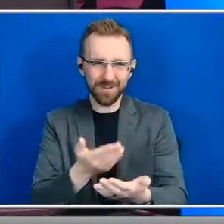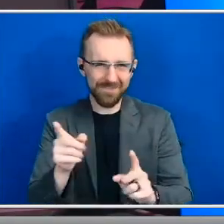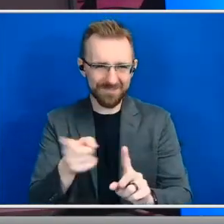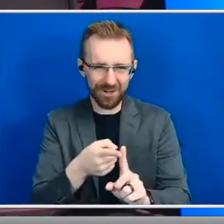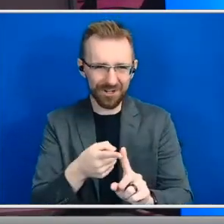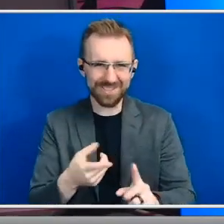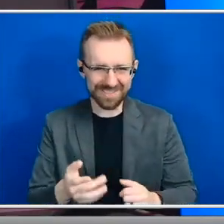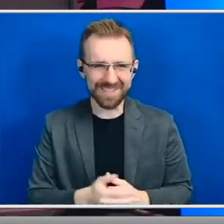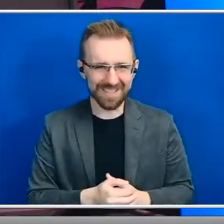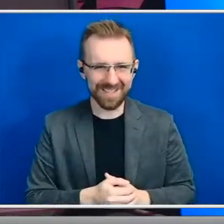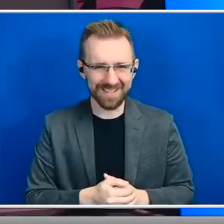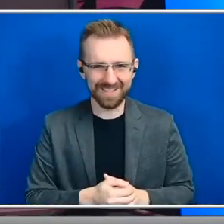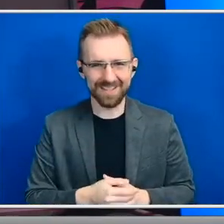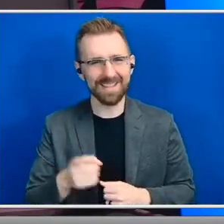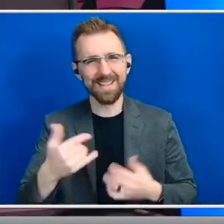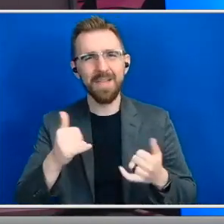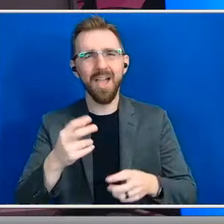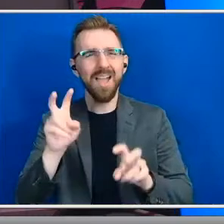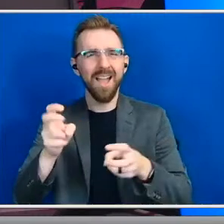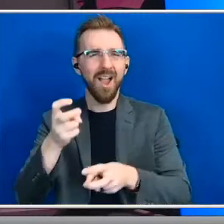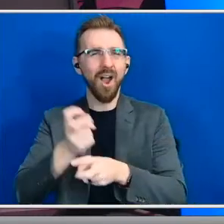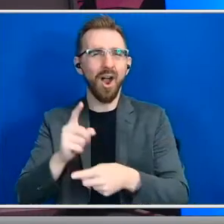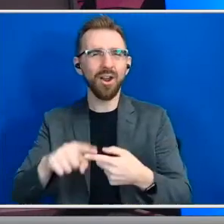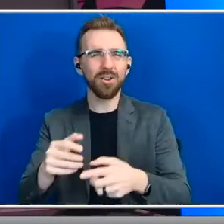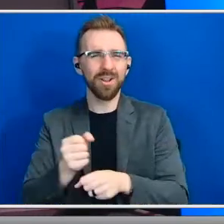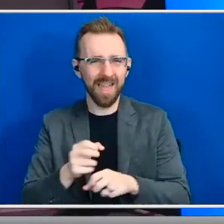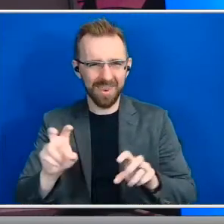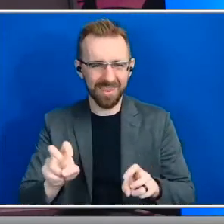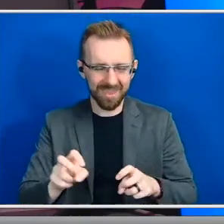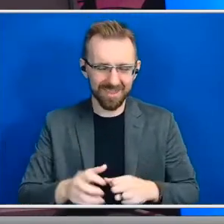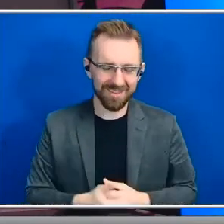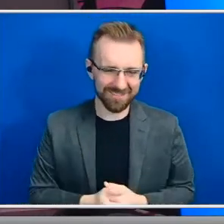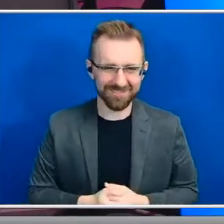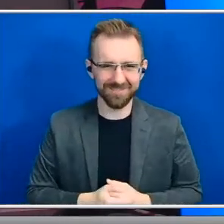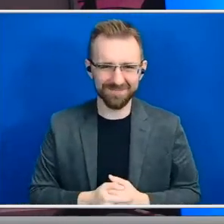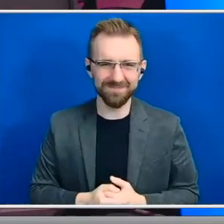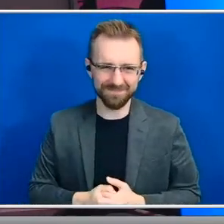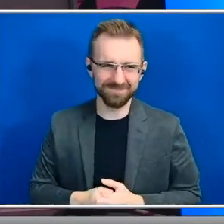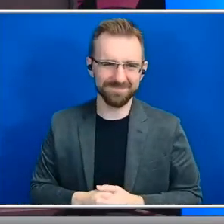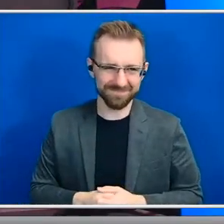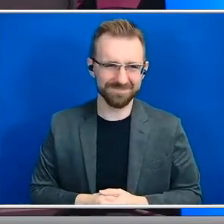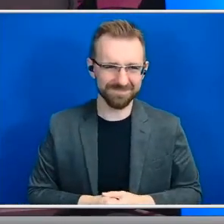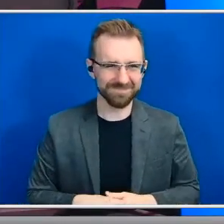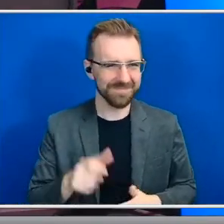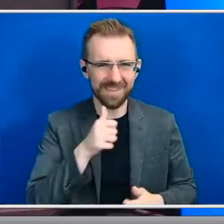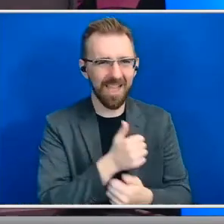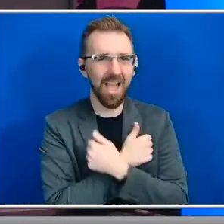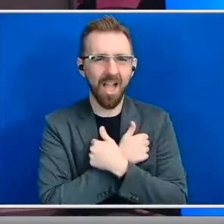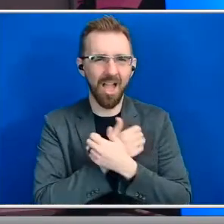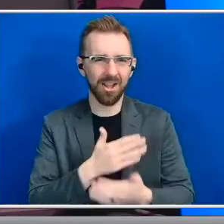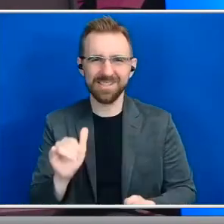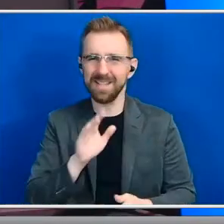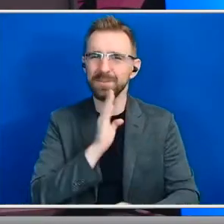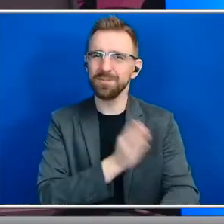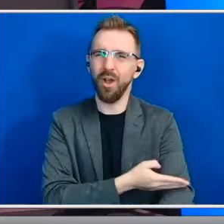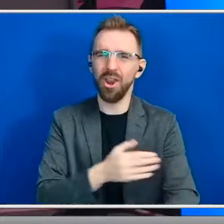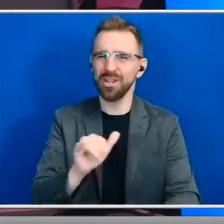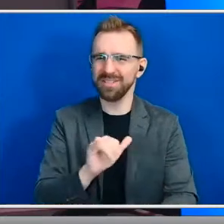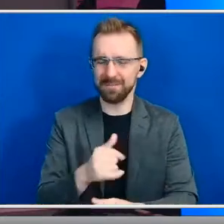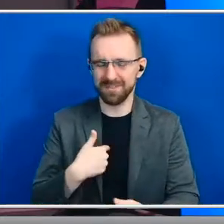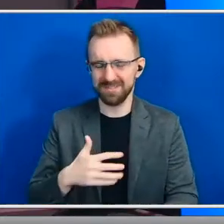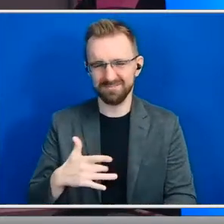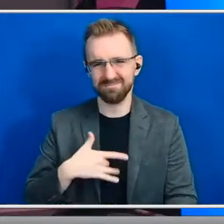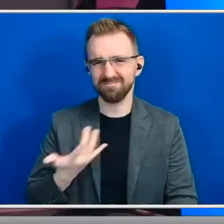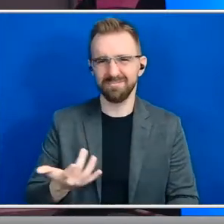Oh, she played hard to get. My daughter. I'm not a hugger, Mom. Right. You felt such a deep attachment